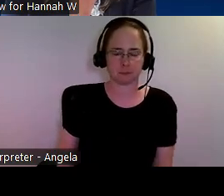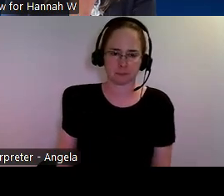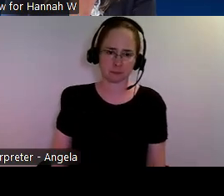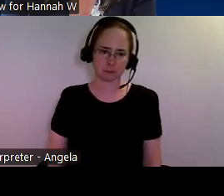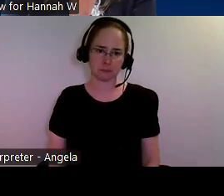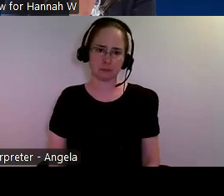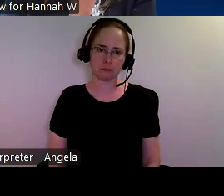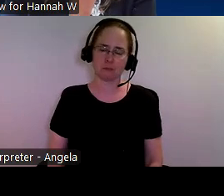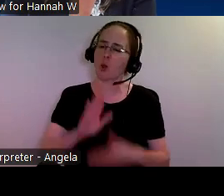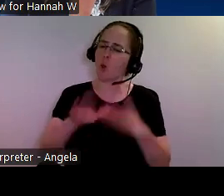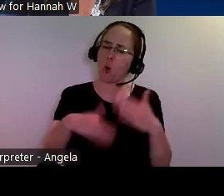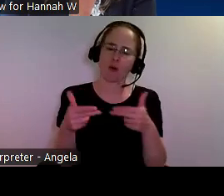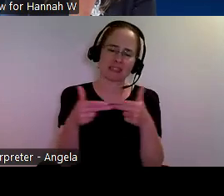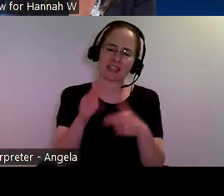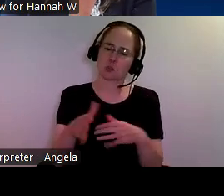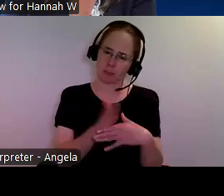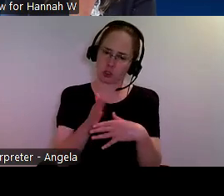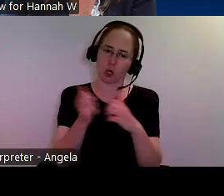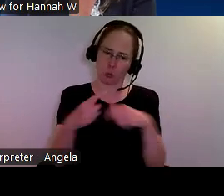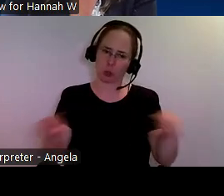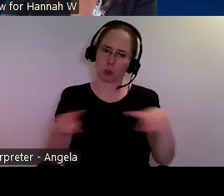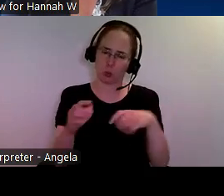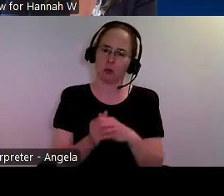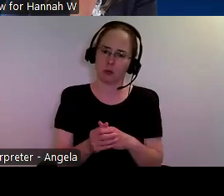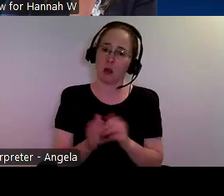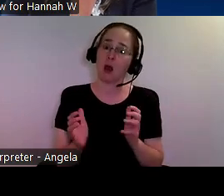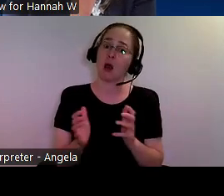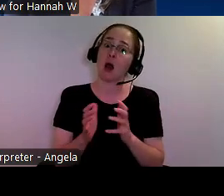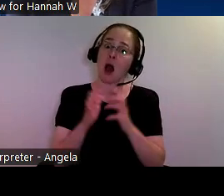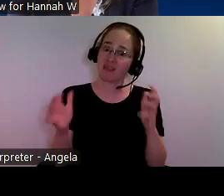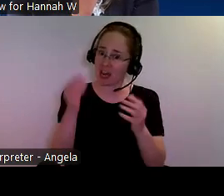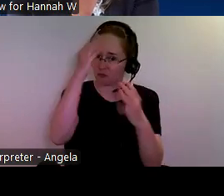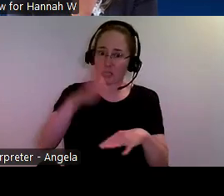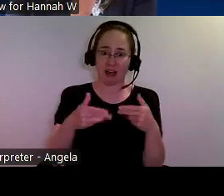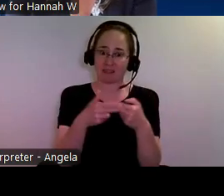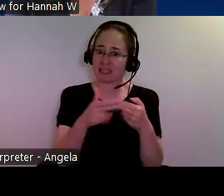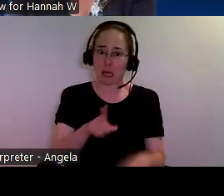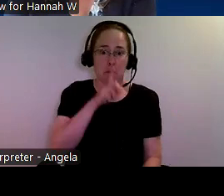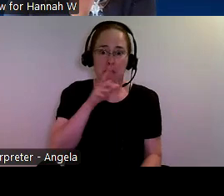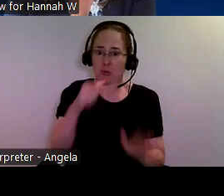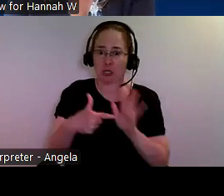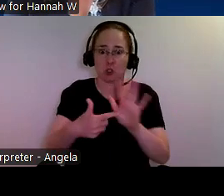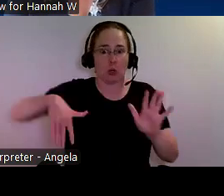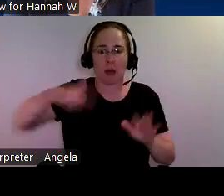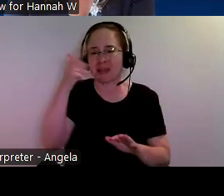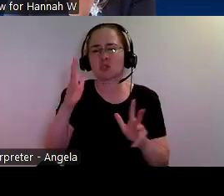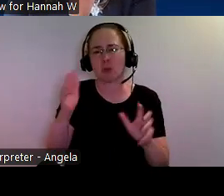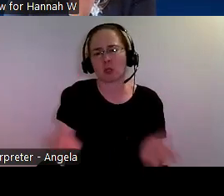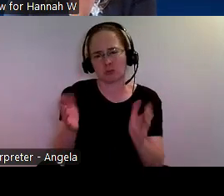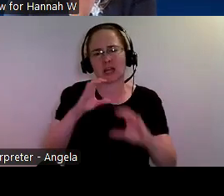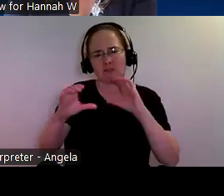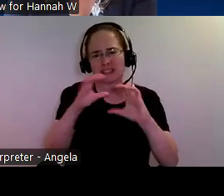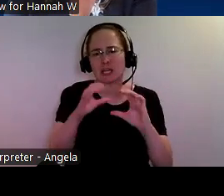And again, all of the slides will be shared with folks. And there's a lot of content on the slides that we didn't even share because we wanted to be facilitating a conversation as much